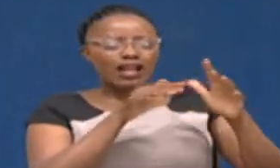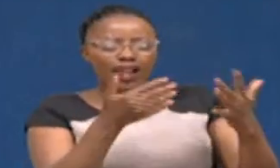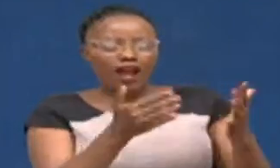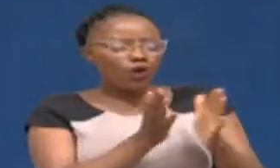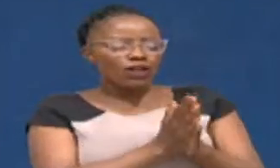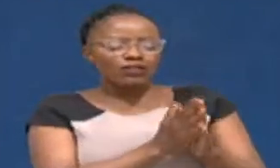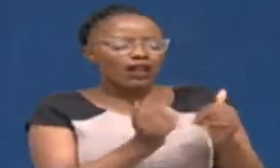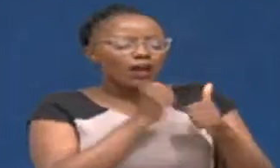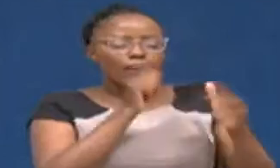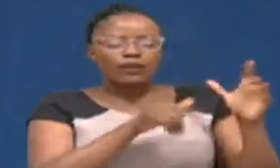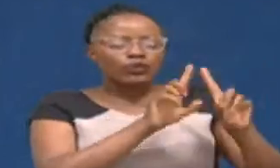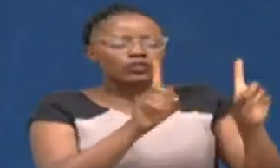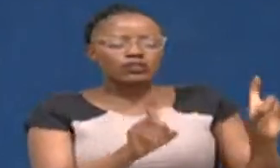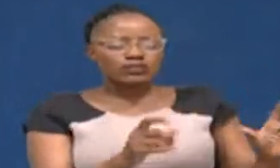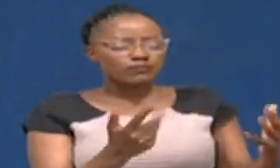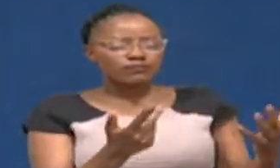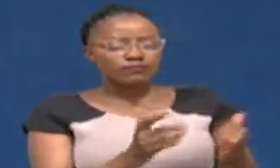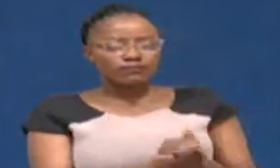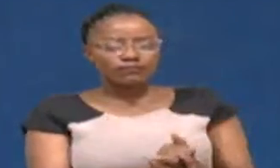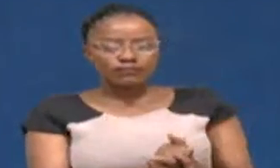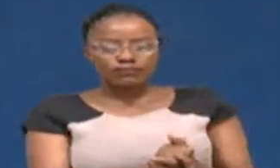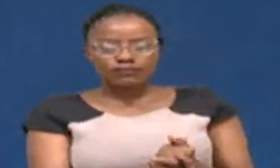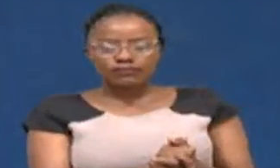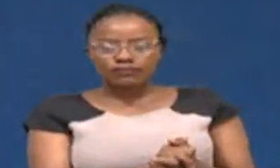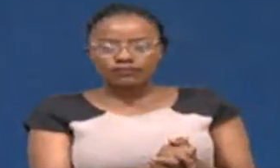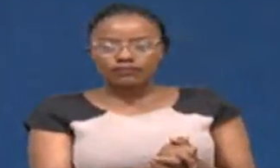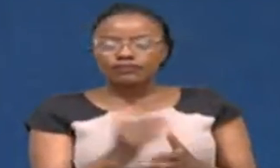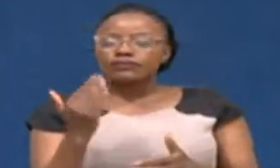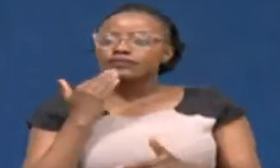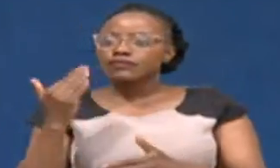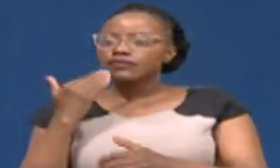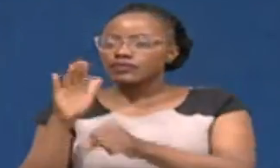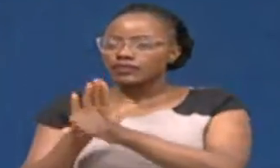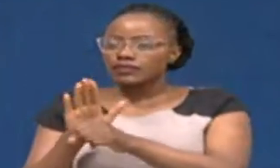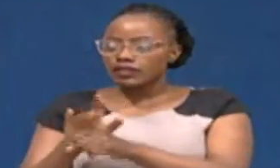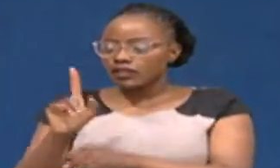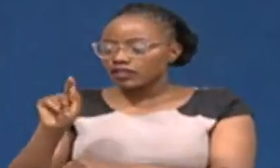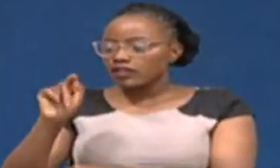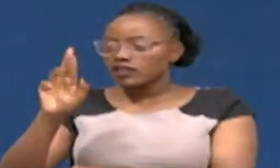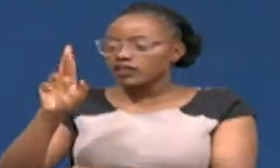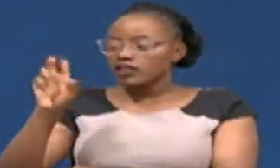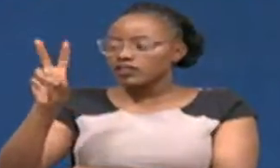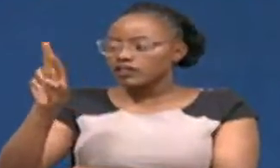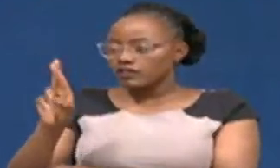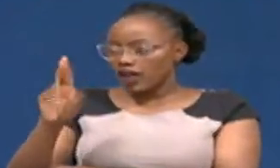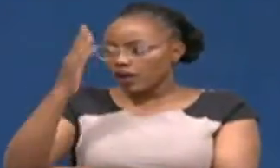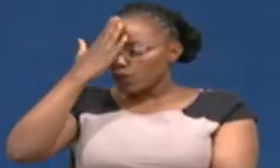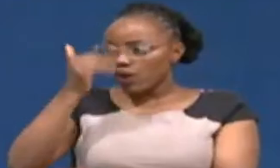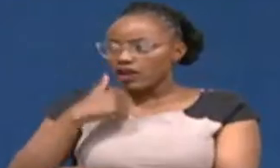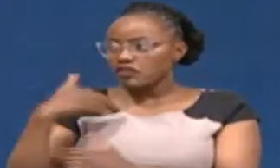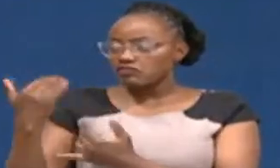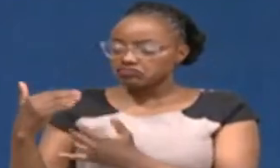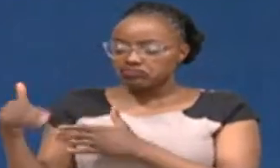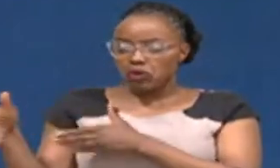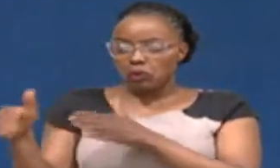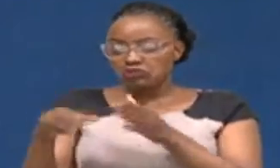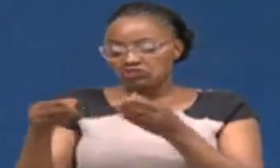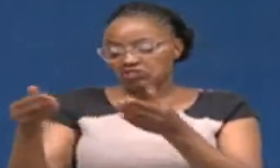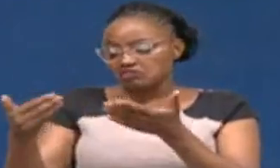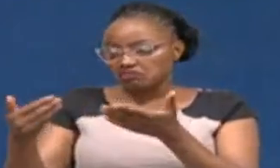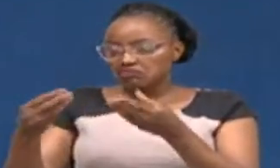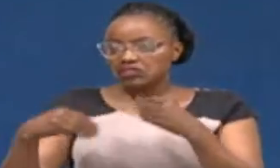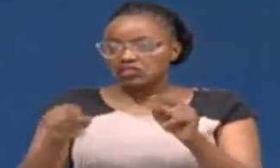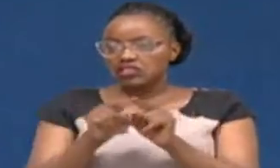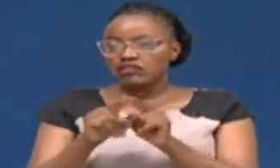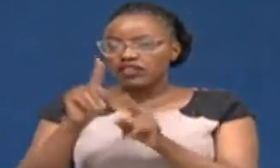what happened? excuse me. Thank you so much, Trevor, for the opportunity. It's